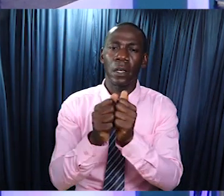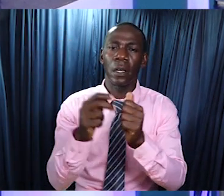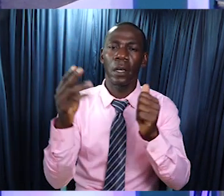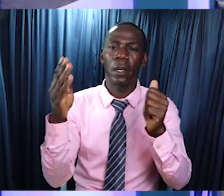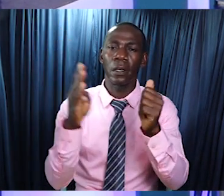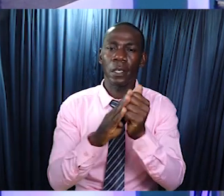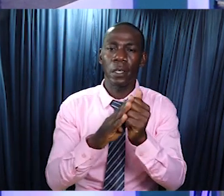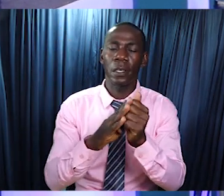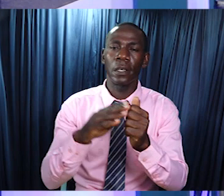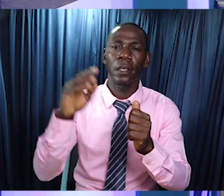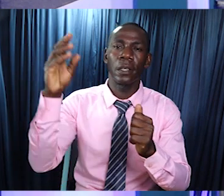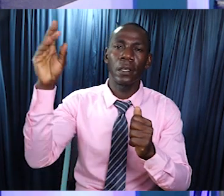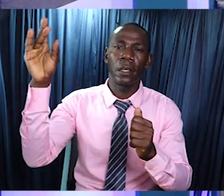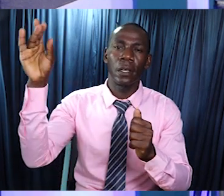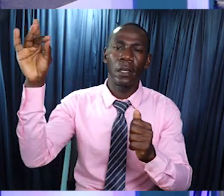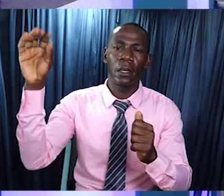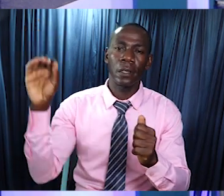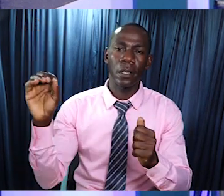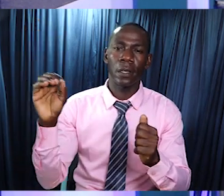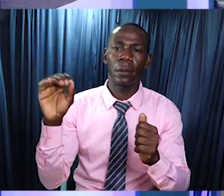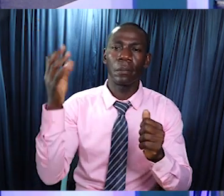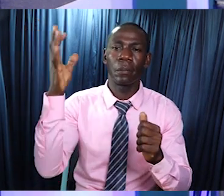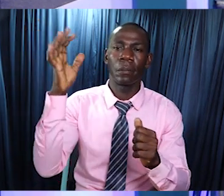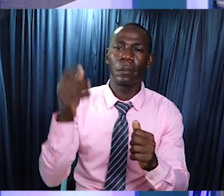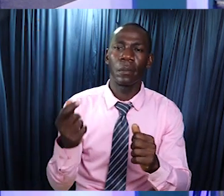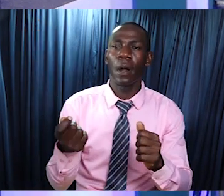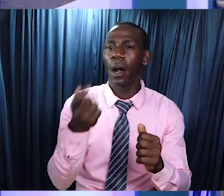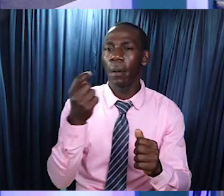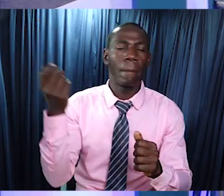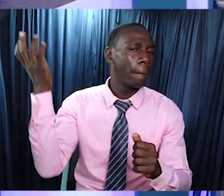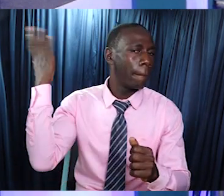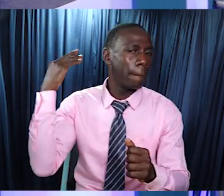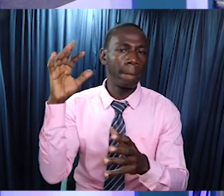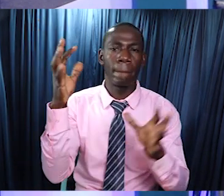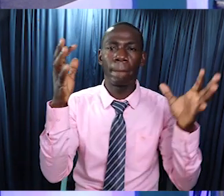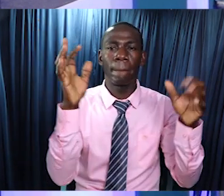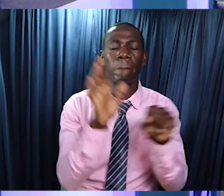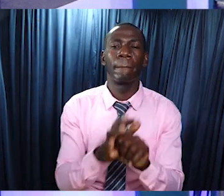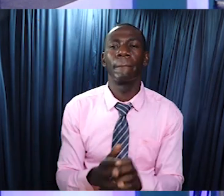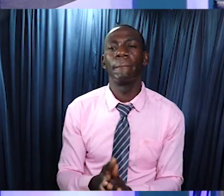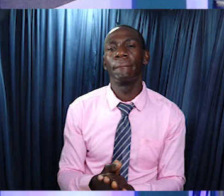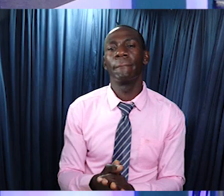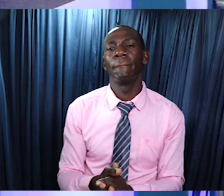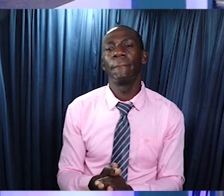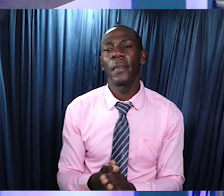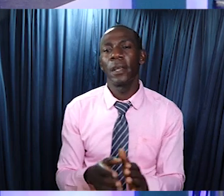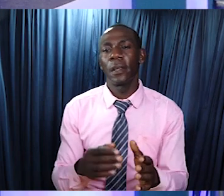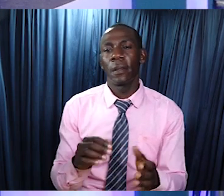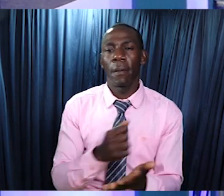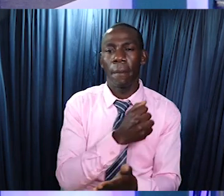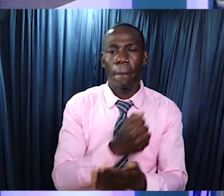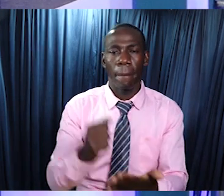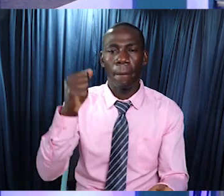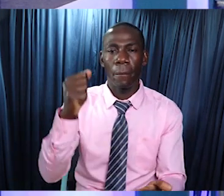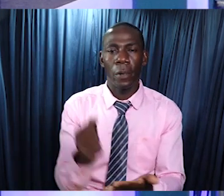1978. Moving ahead to 80s. Ndio ulikuwa unavuma mtambo wa korosho. It was so pronounced, cashner's factory. Na ajabu ulikuwa umeajiri wa mama